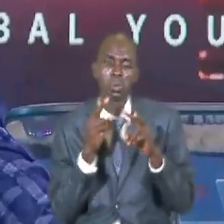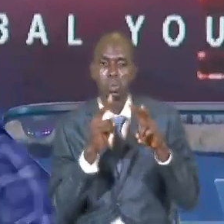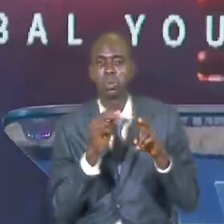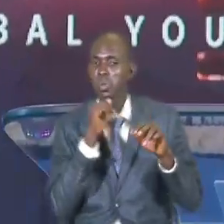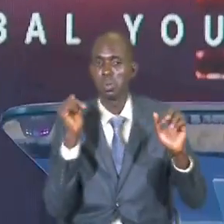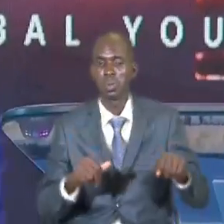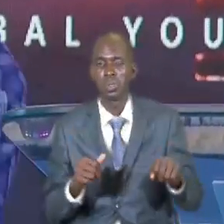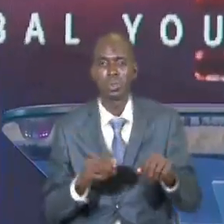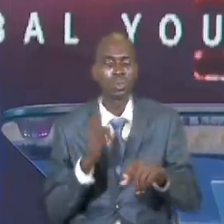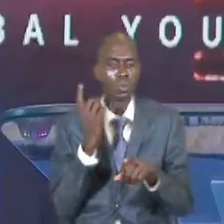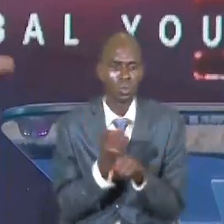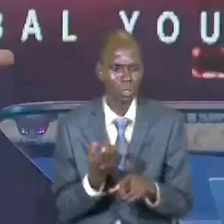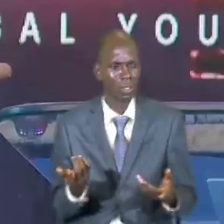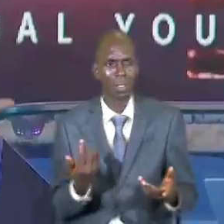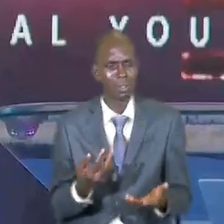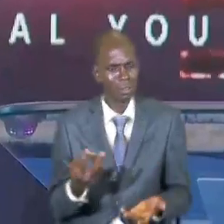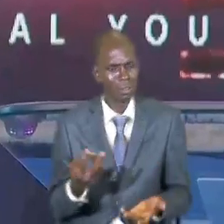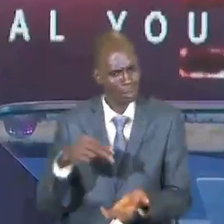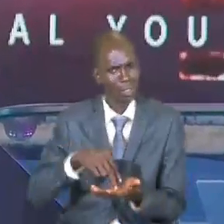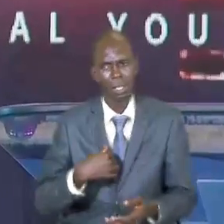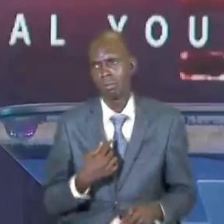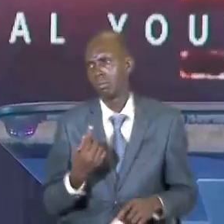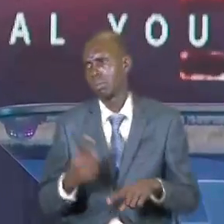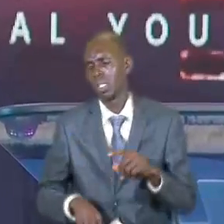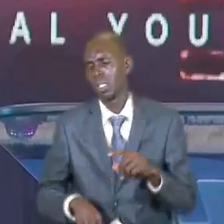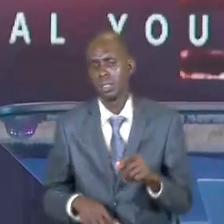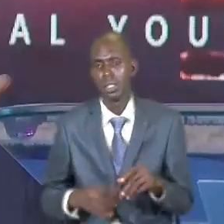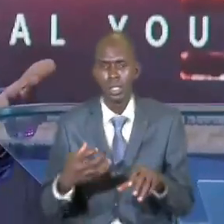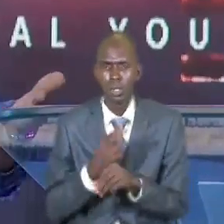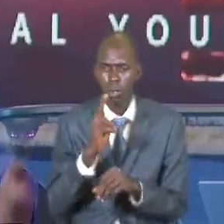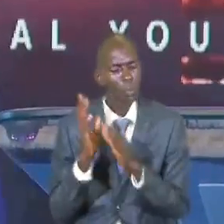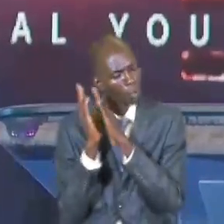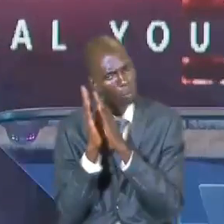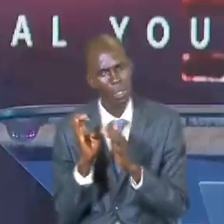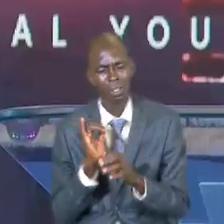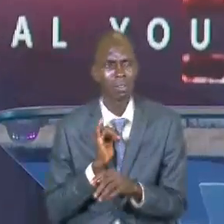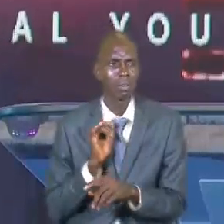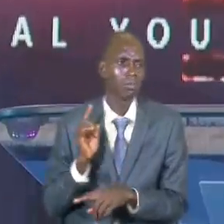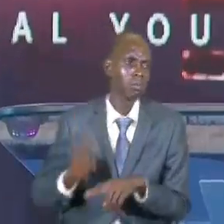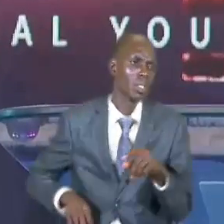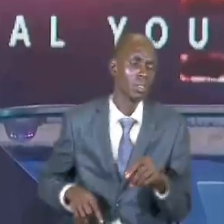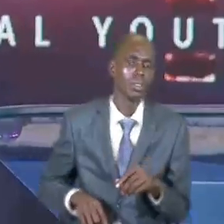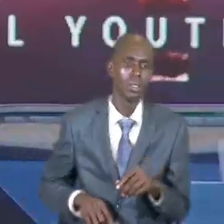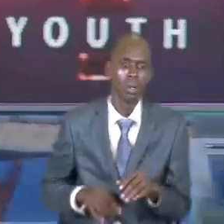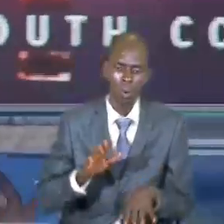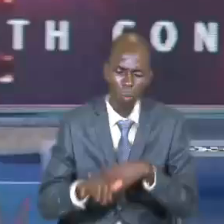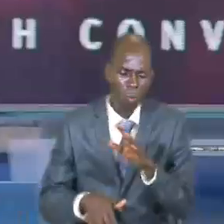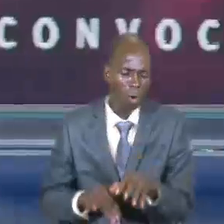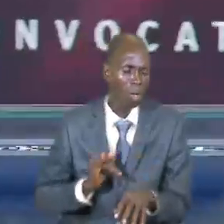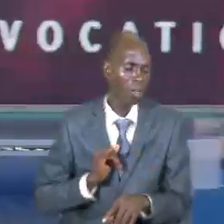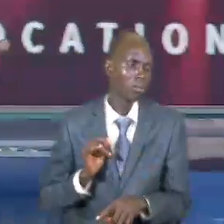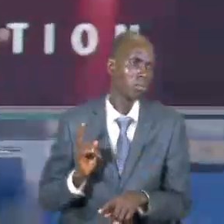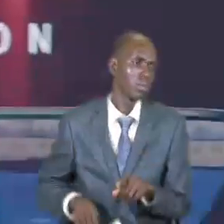I cannot. Take up your bed, no, I cannot. Walk, no, I cannot. Don't say